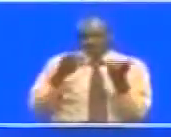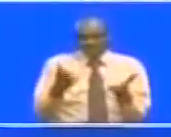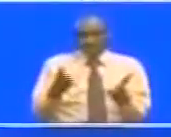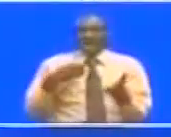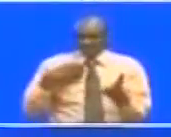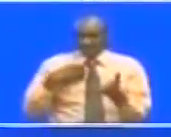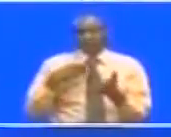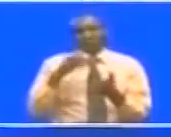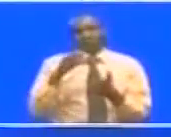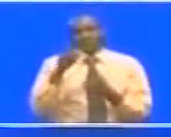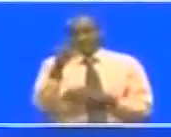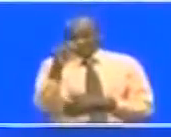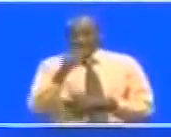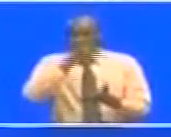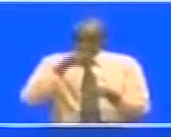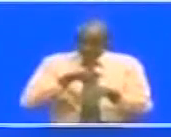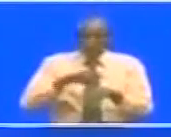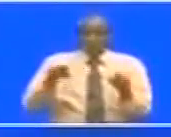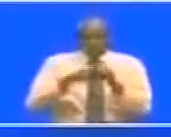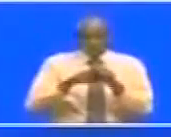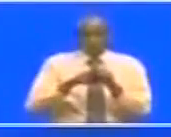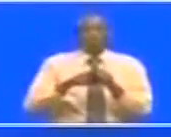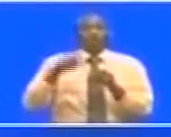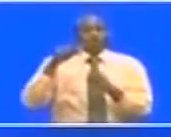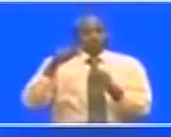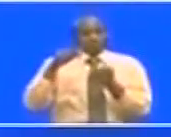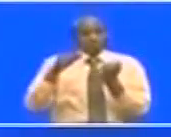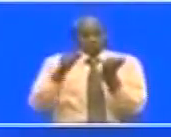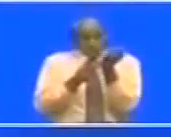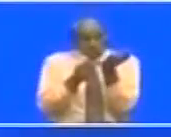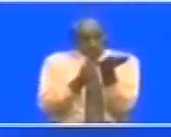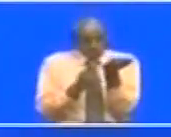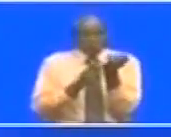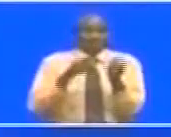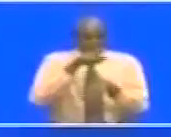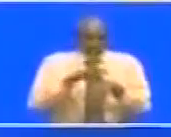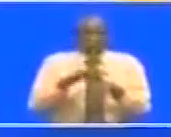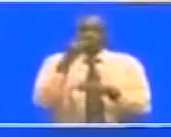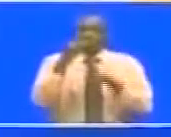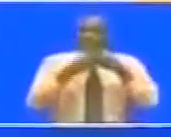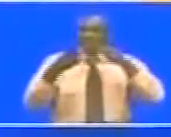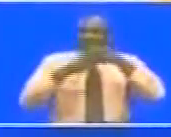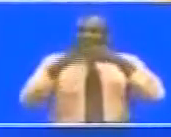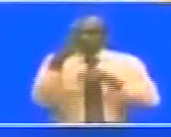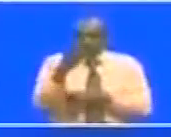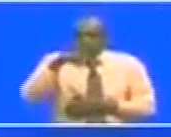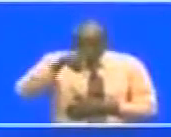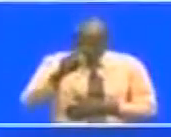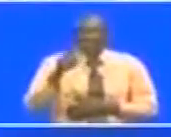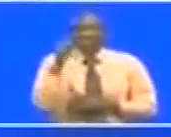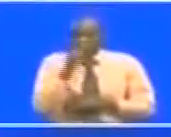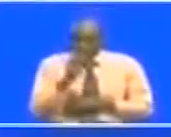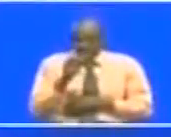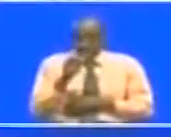administrative capital of Dar es Salaam province, also known as the Coast Province. In 1974, the city lost its status as